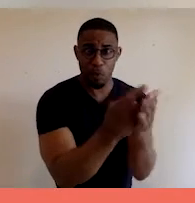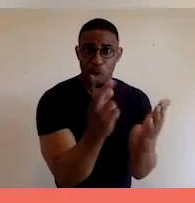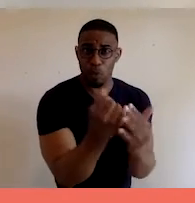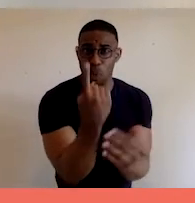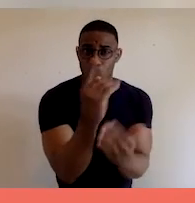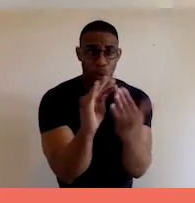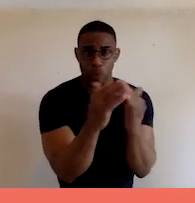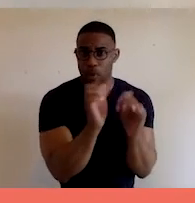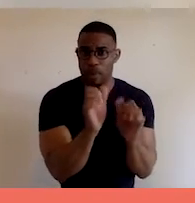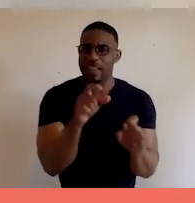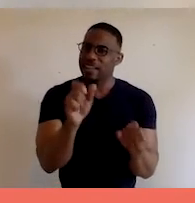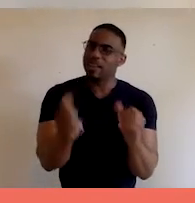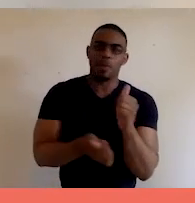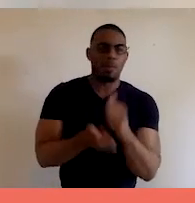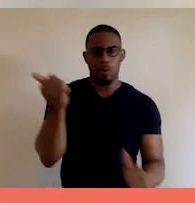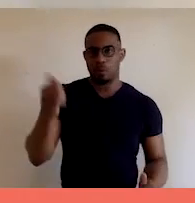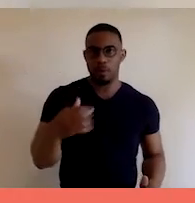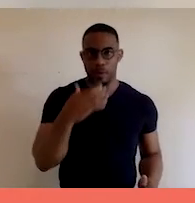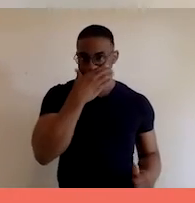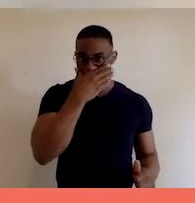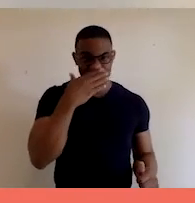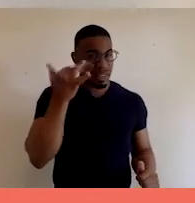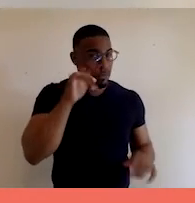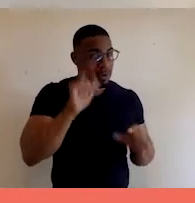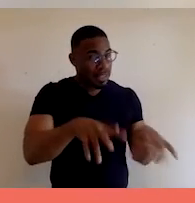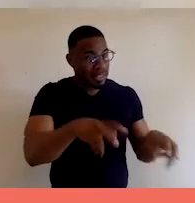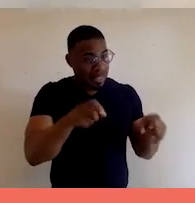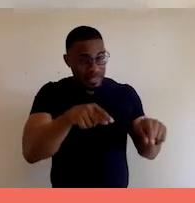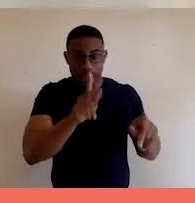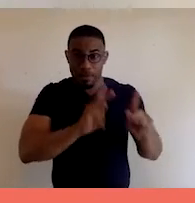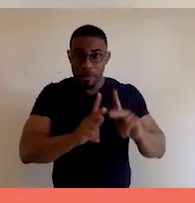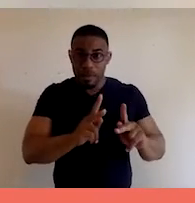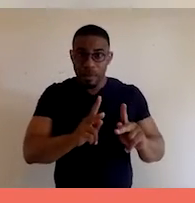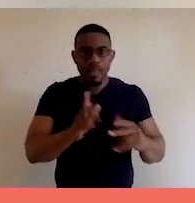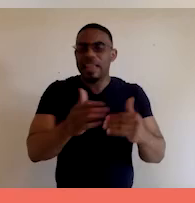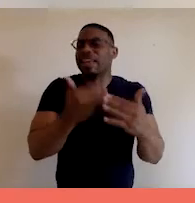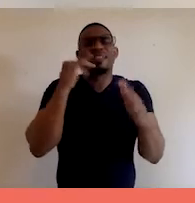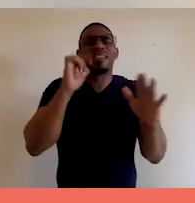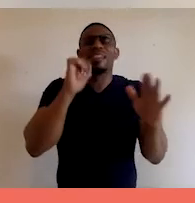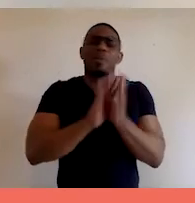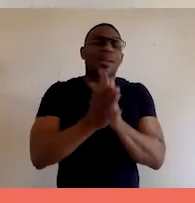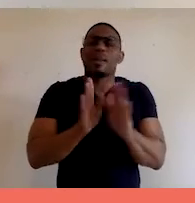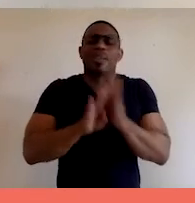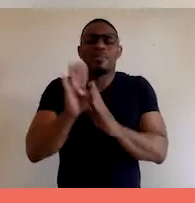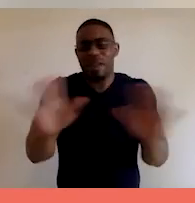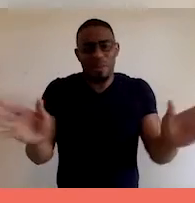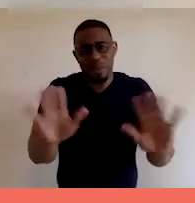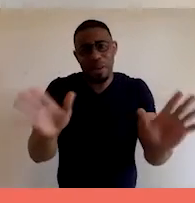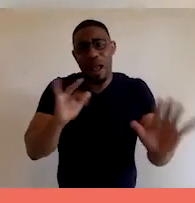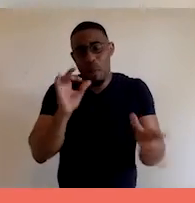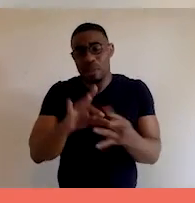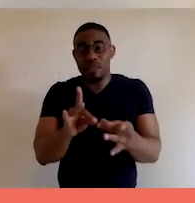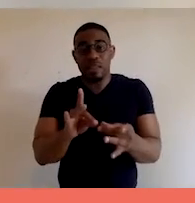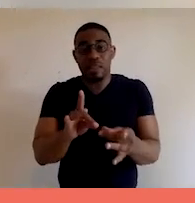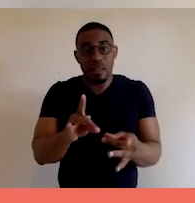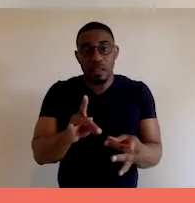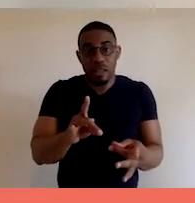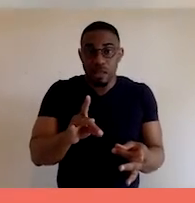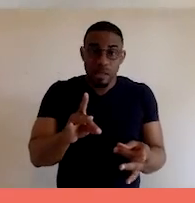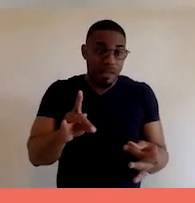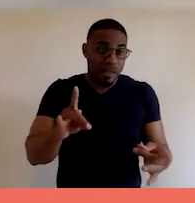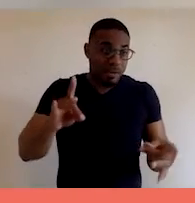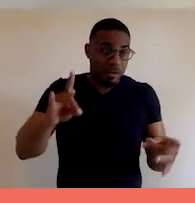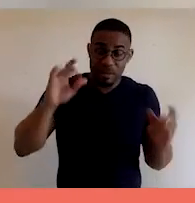one communities that need it the most. If we can take these people, and even if they don't become developers, I always say it's important to learn